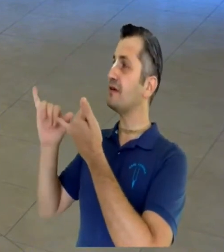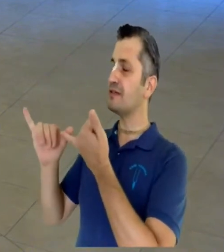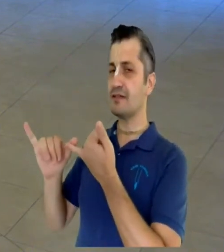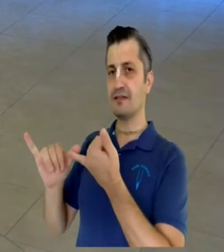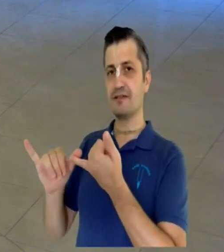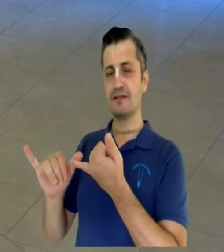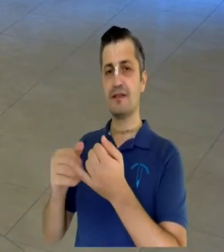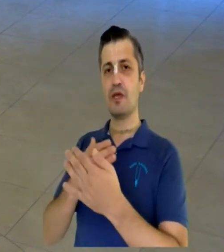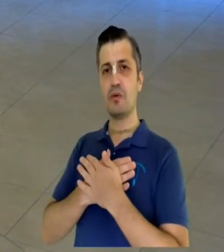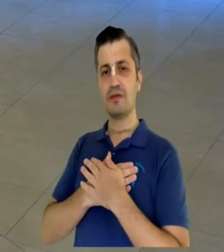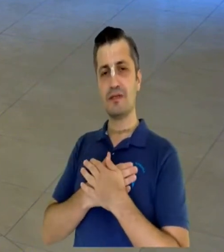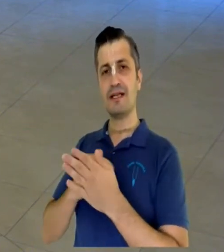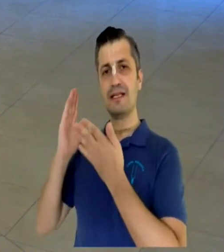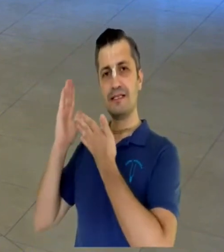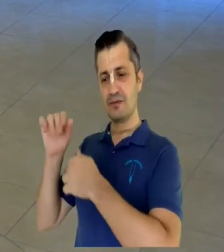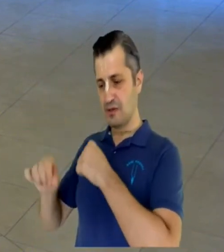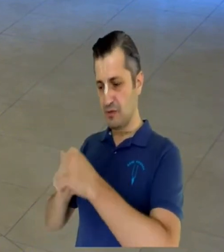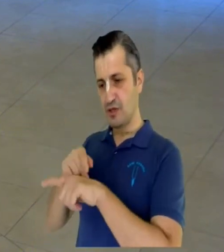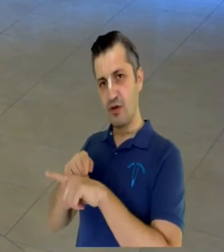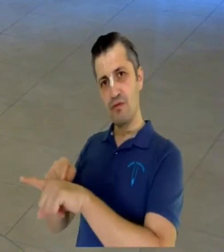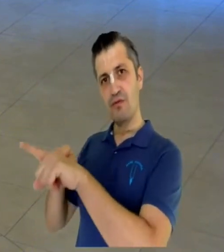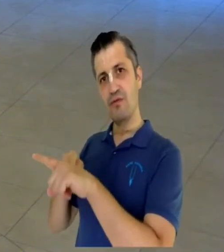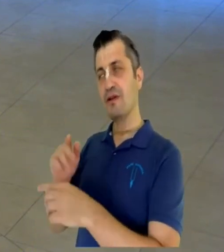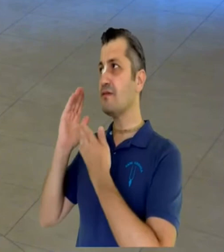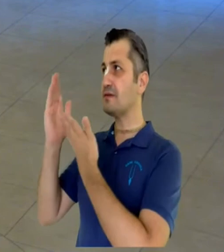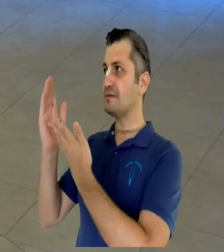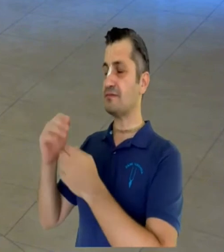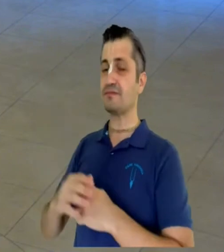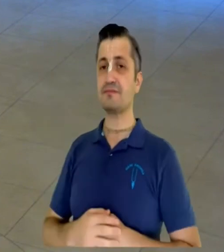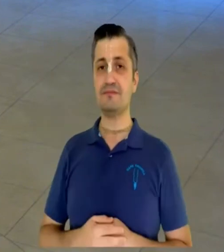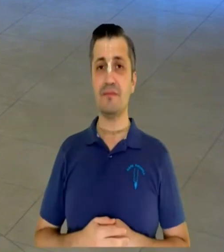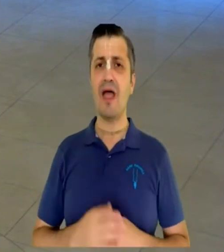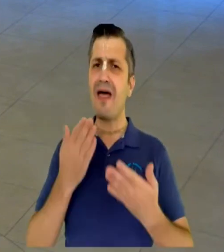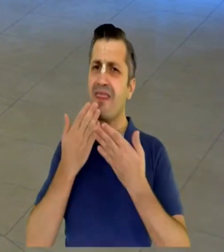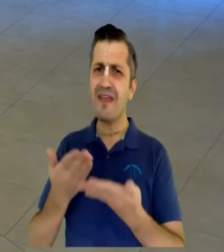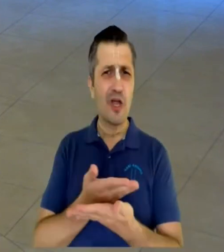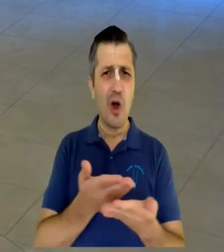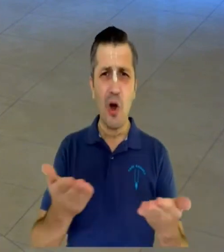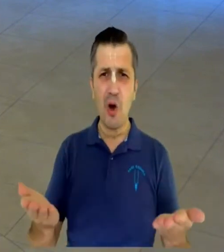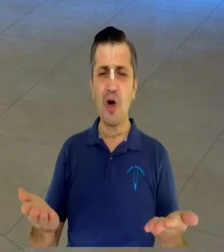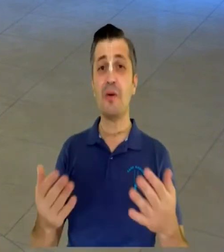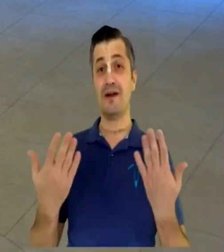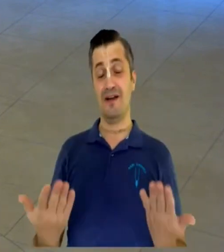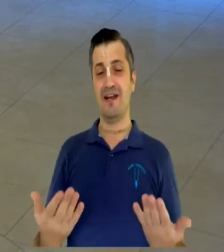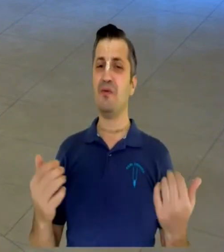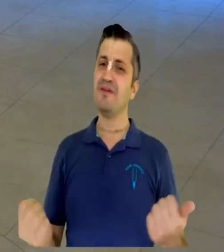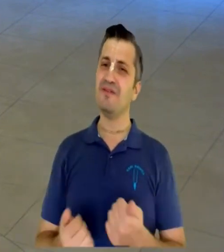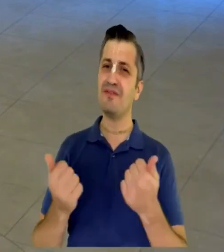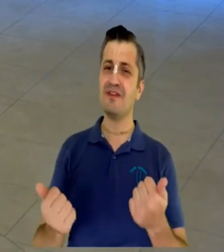So thanks very much, and we better finish here because we'll have Gaur Arti in a moment.